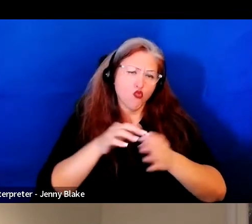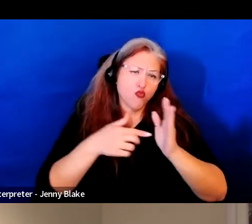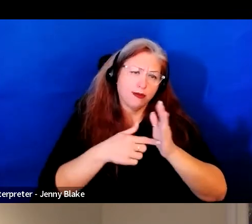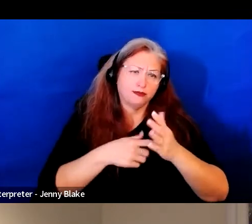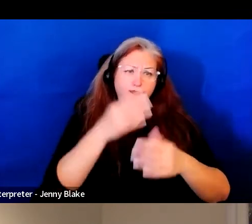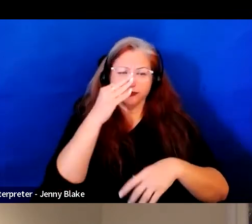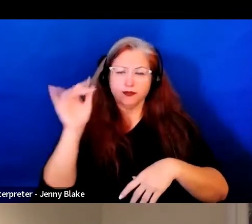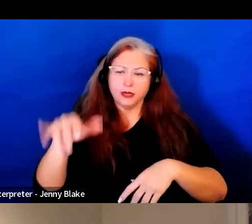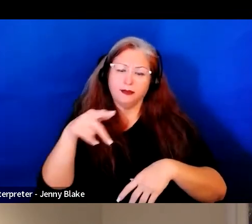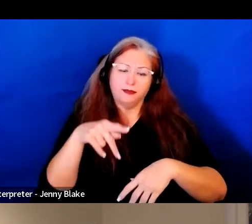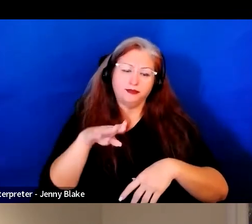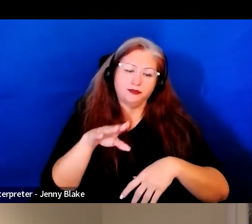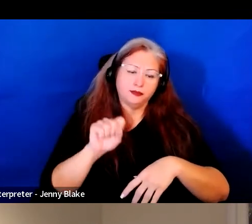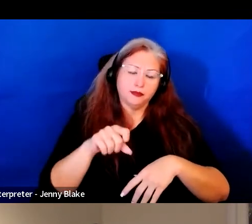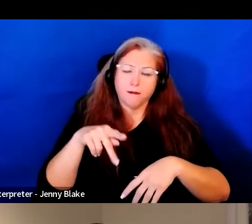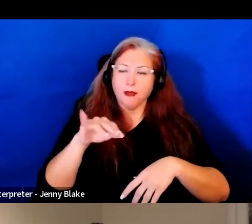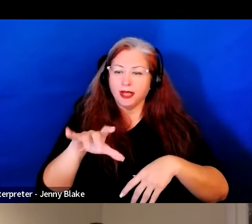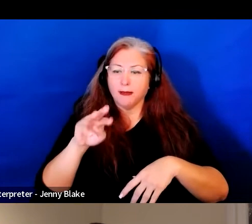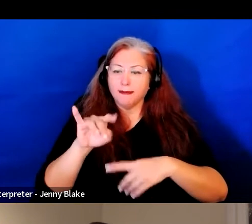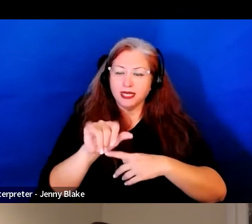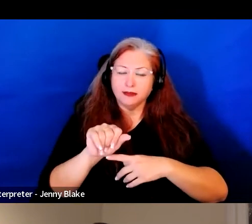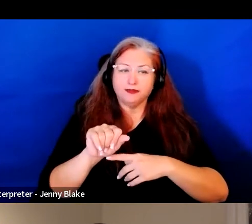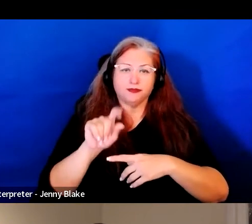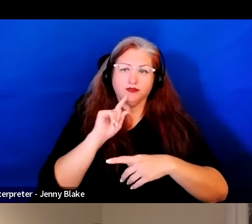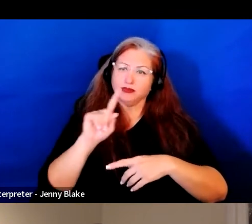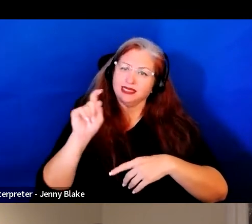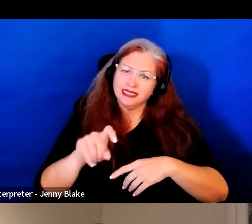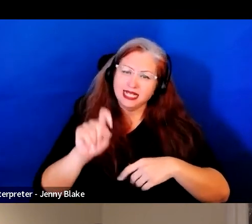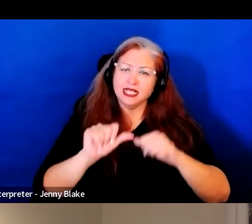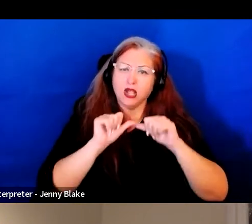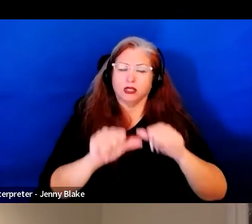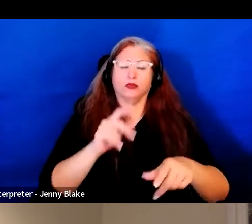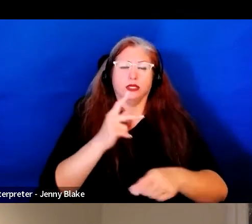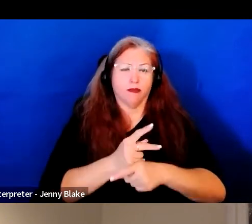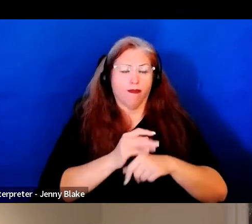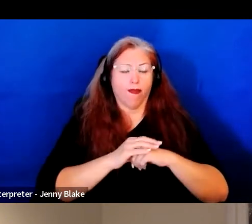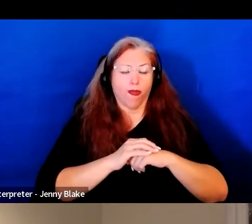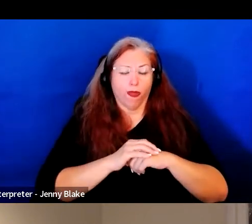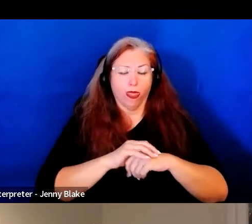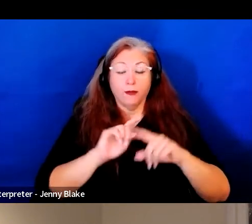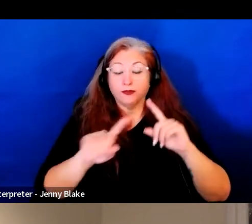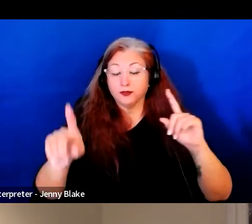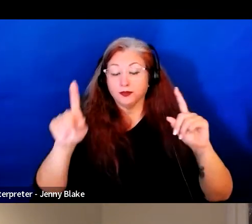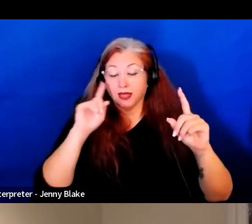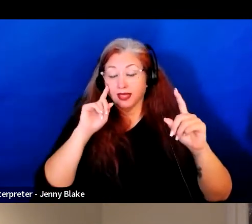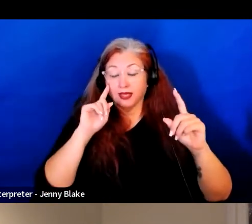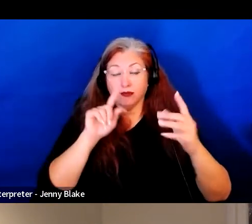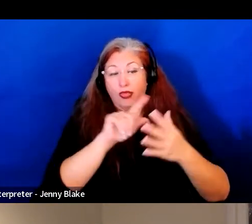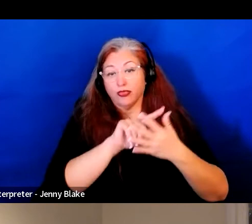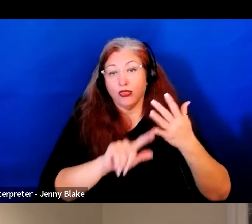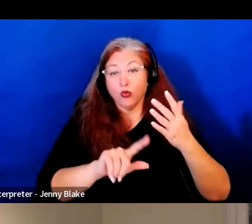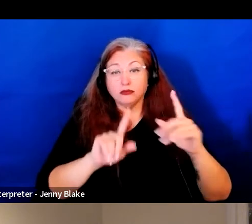public broadcasting, public media is necessary. But I do think that those